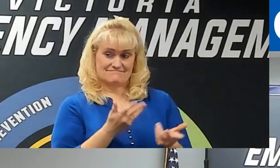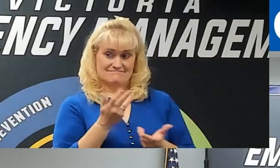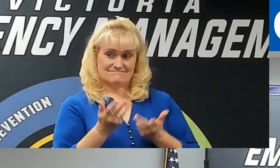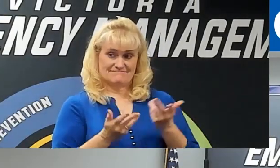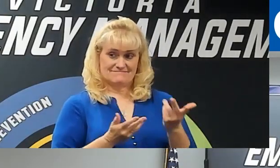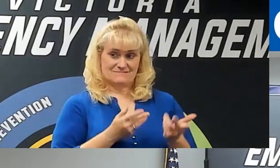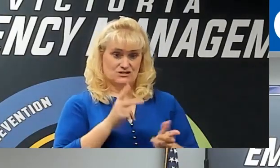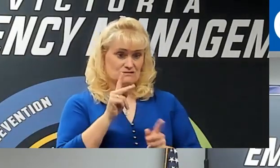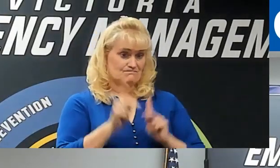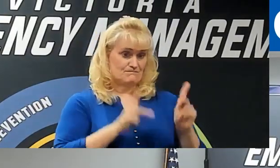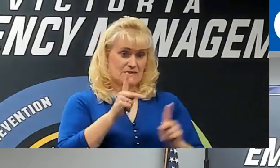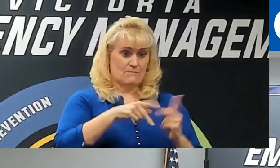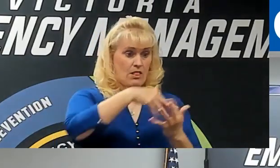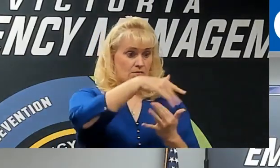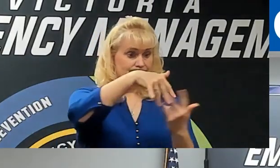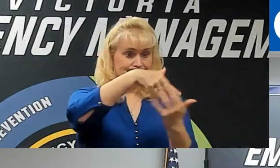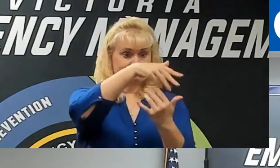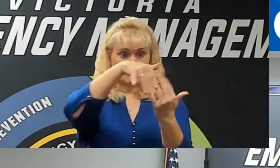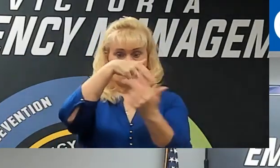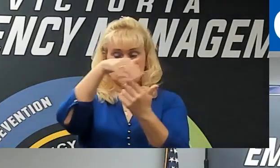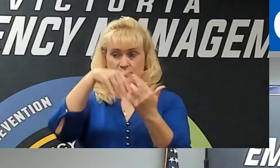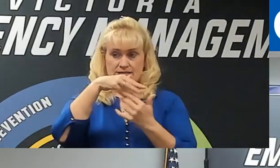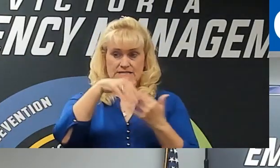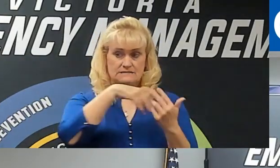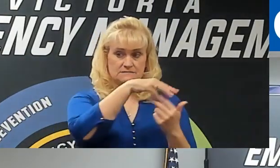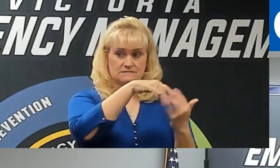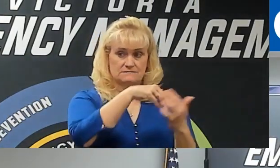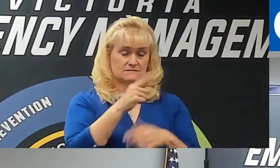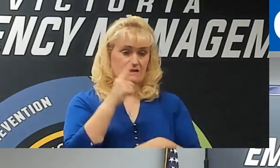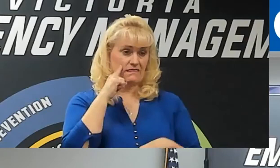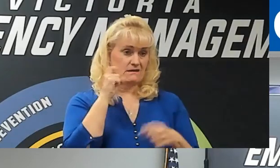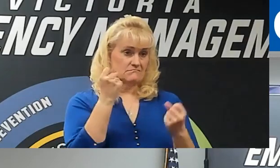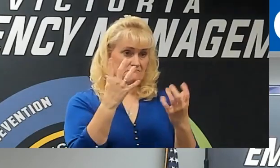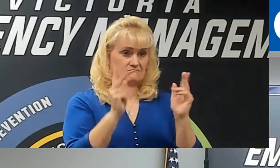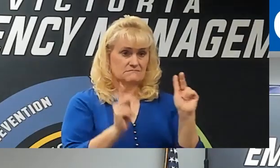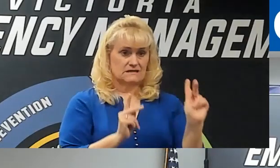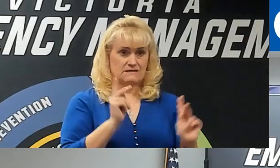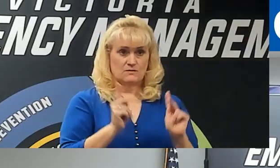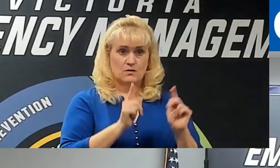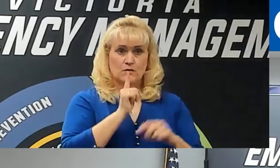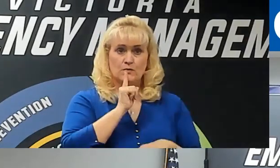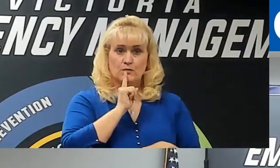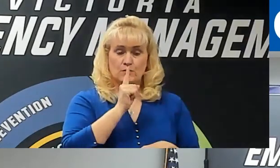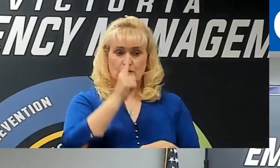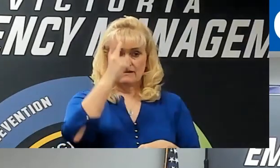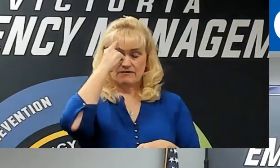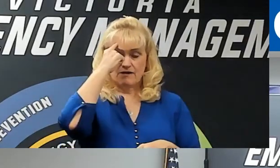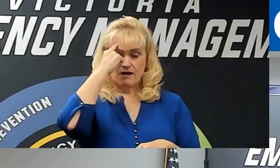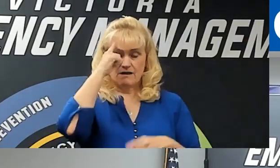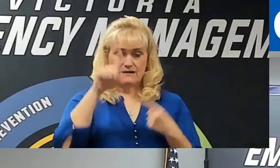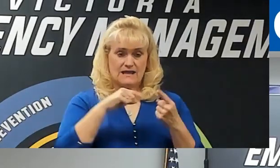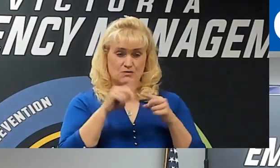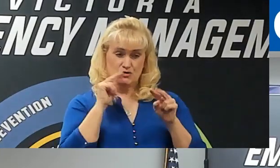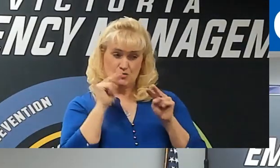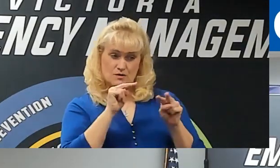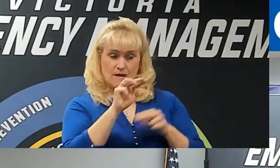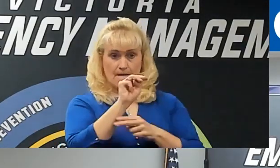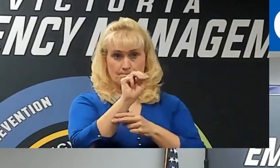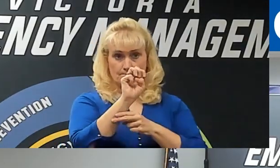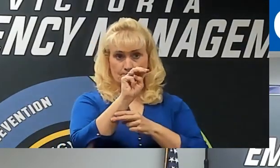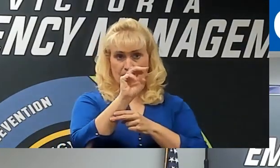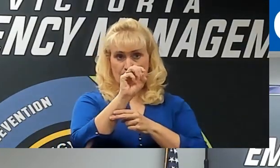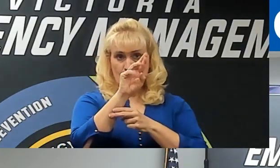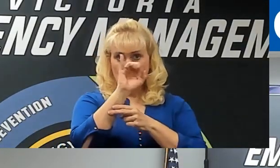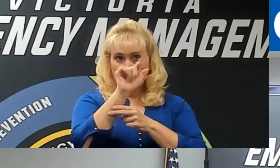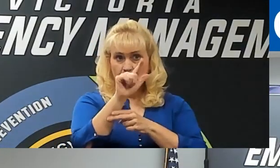just being around each other. I think that it was just kind of I think a lot of people really thought, and when you looked at like Memorial Day and you looked at